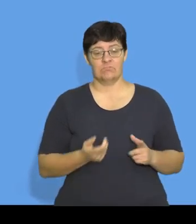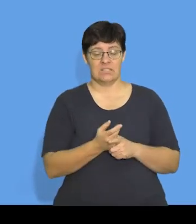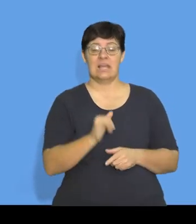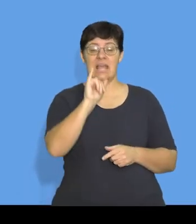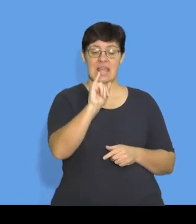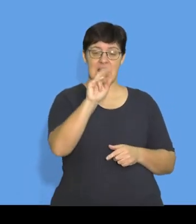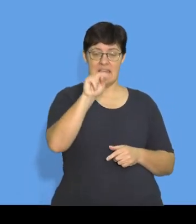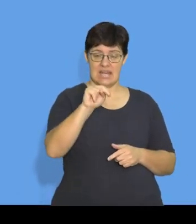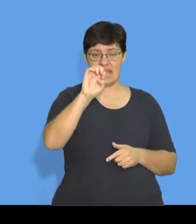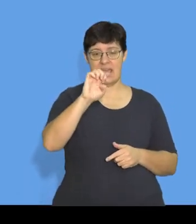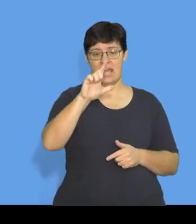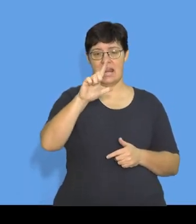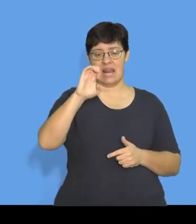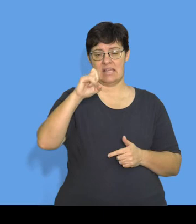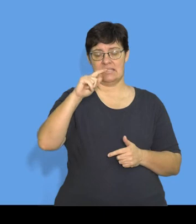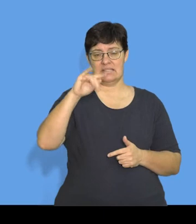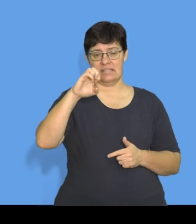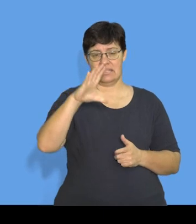inelastic collision.